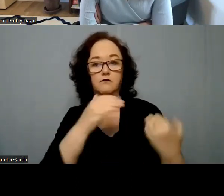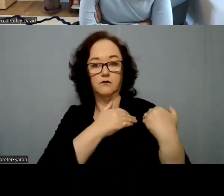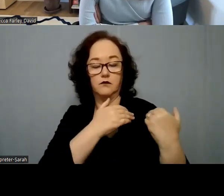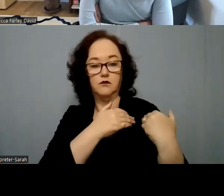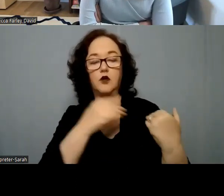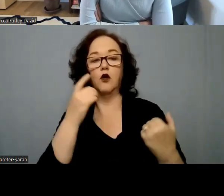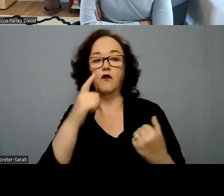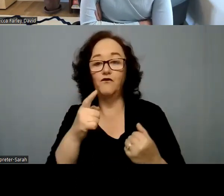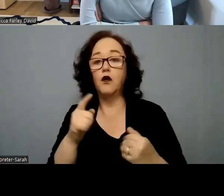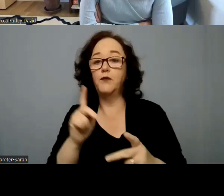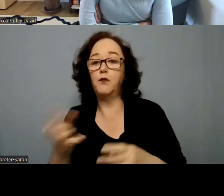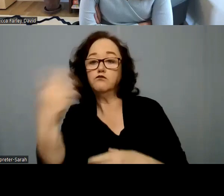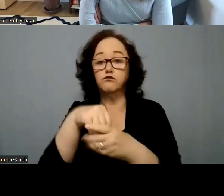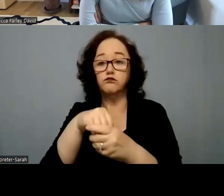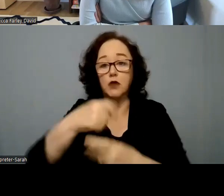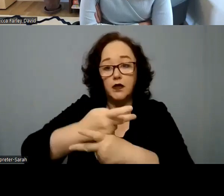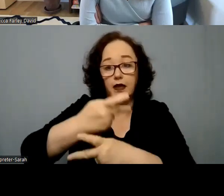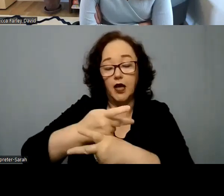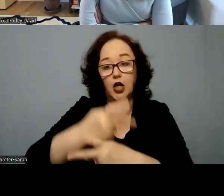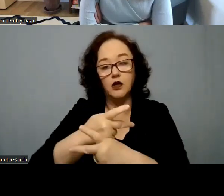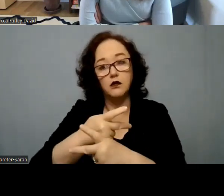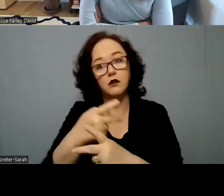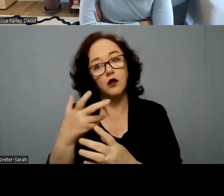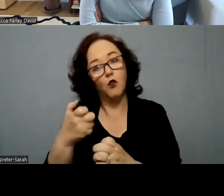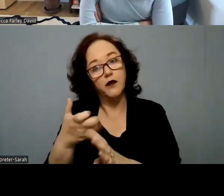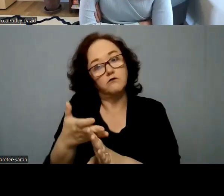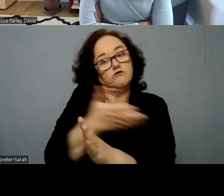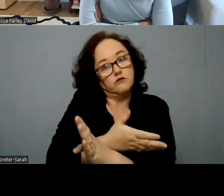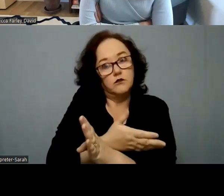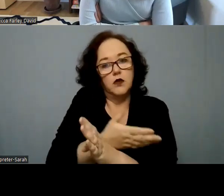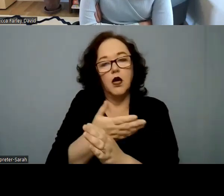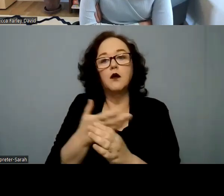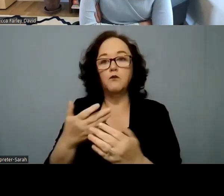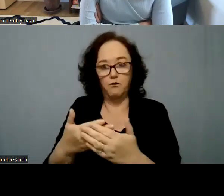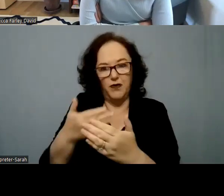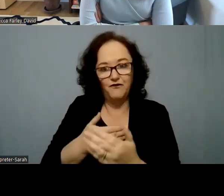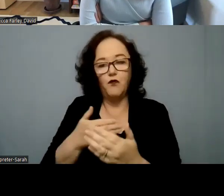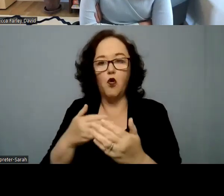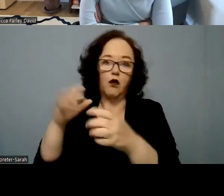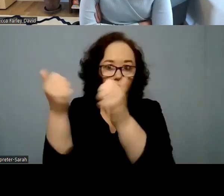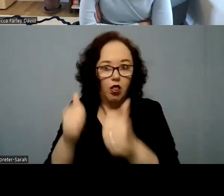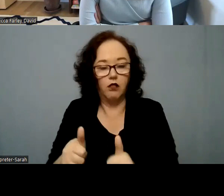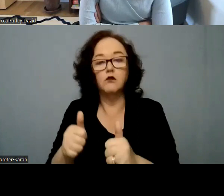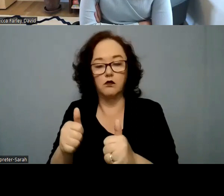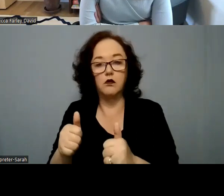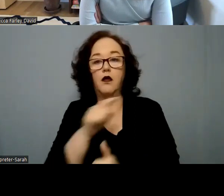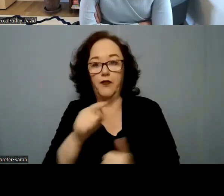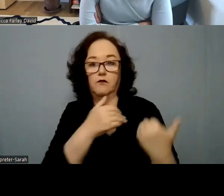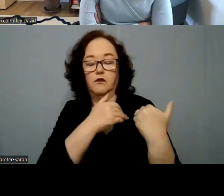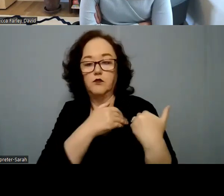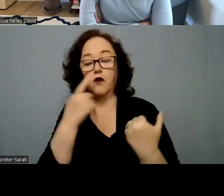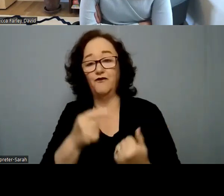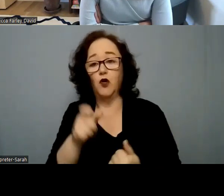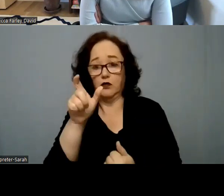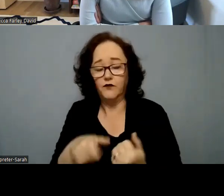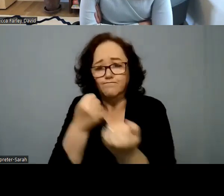in care, doing so early before their conditions worsen. They are responsible for supporting clients with crisis